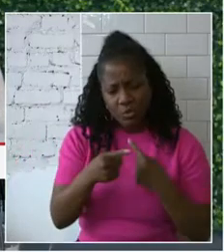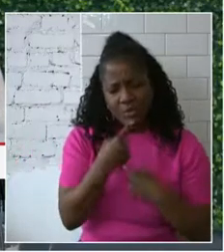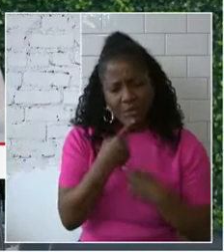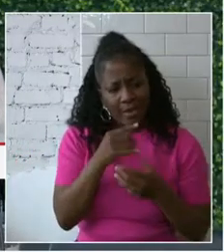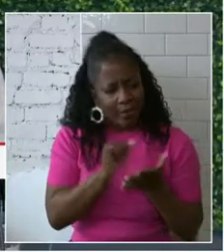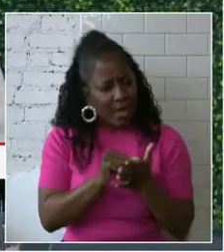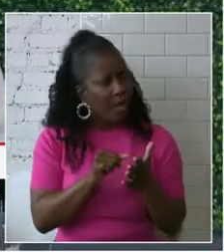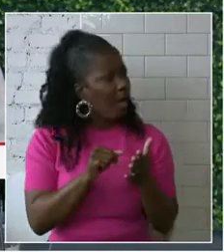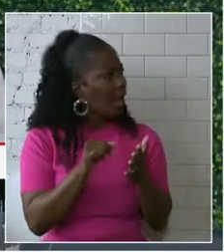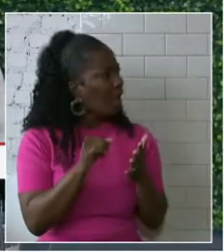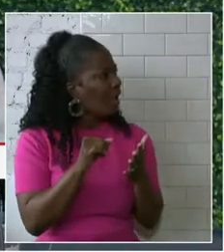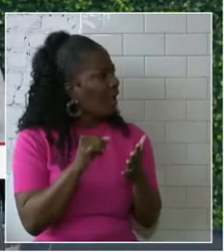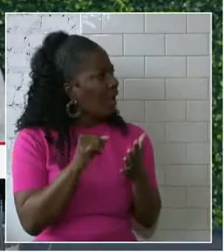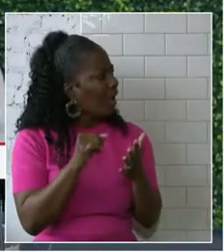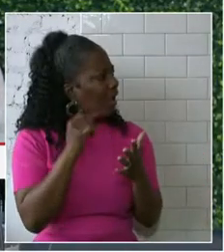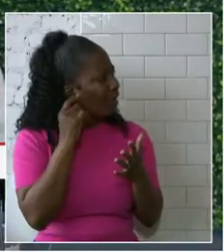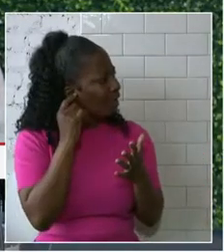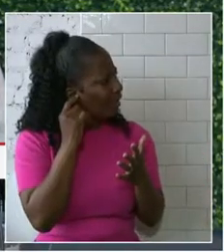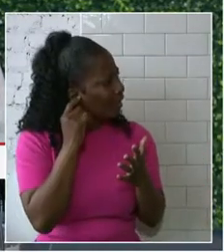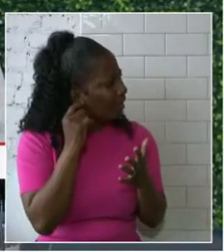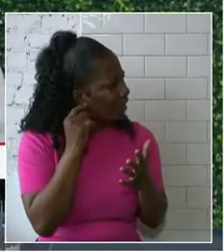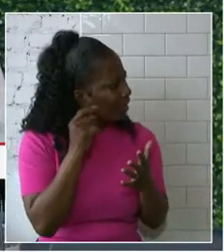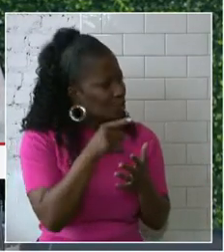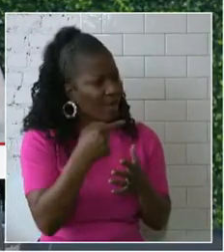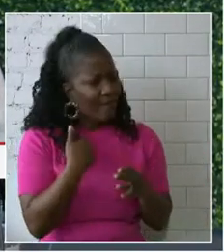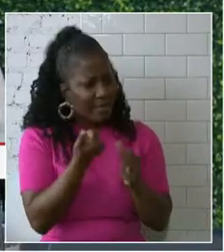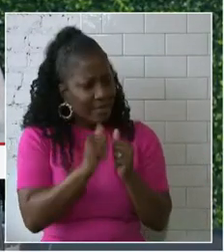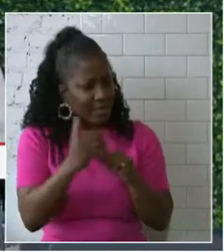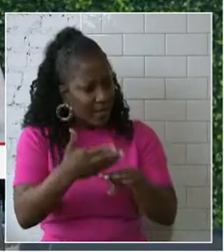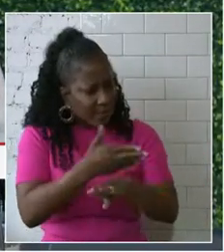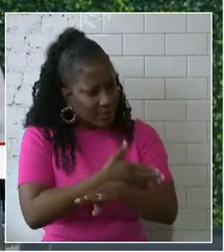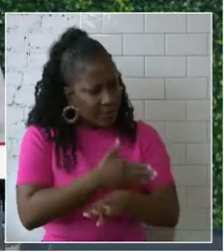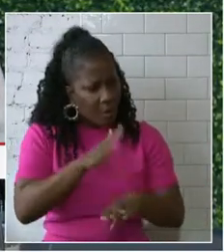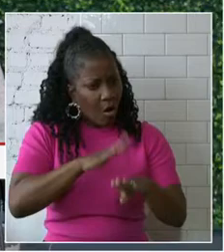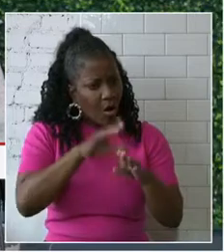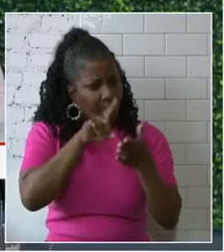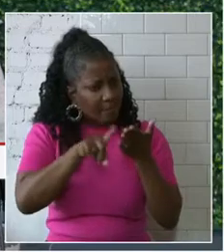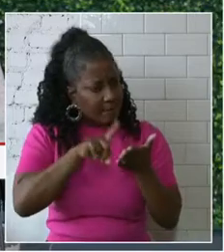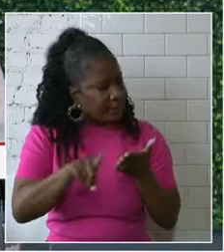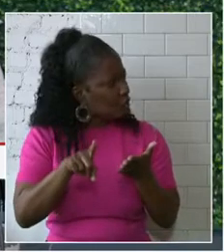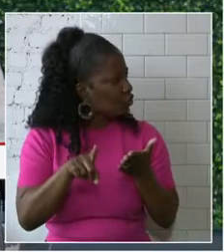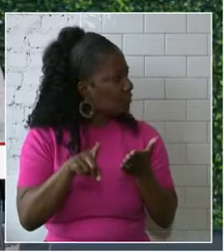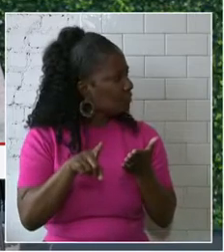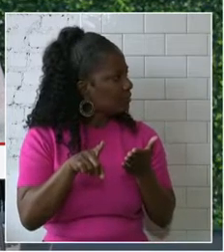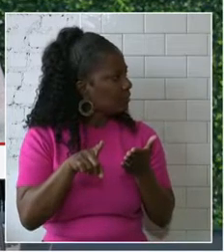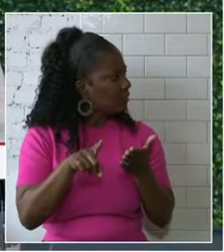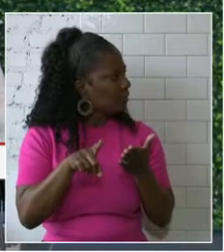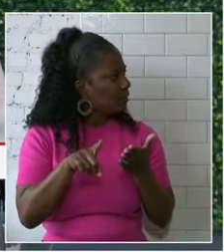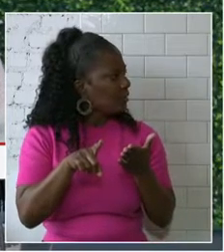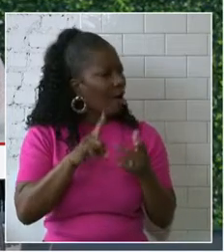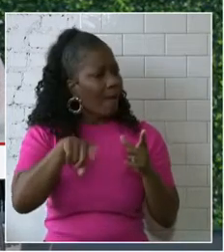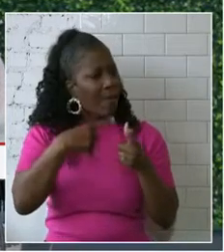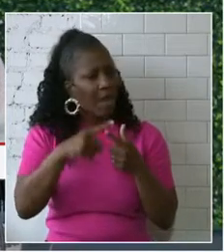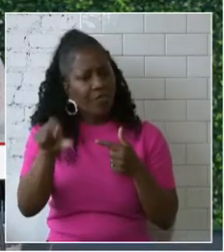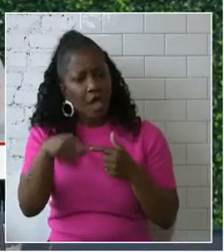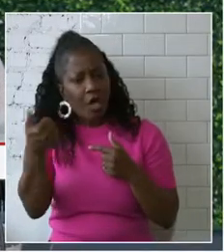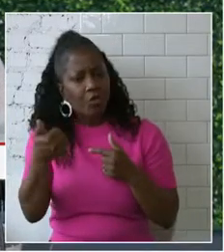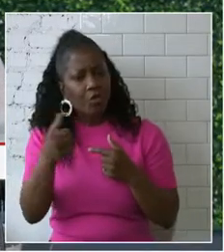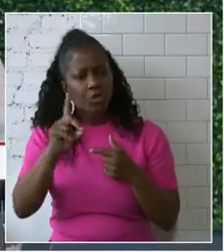I'm not sure if Deputy Mayor here has any update or anything on the investigation and that other dog, you know, that they're still